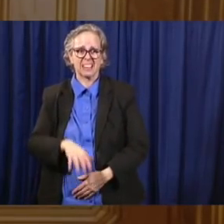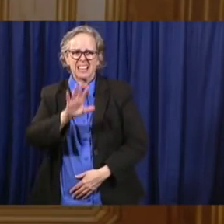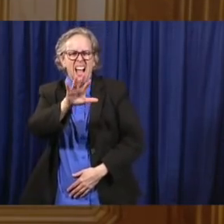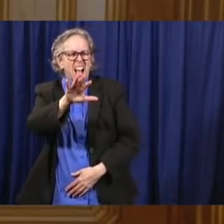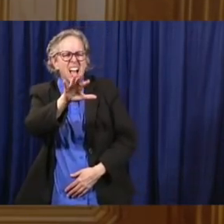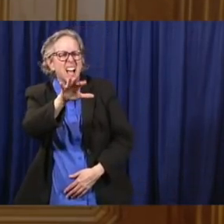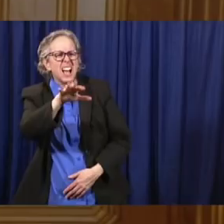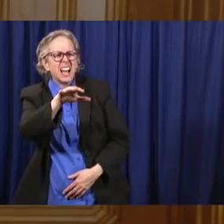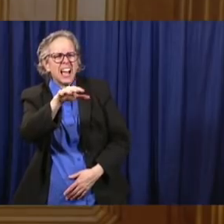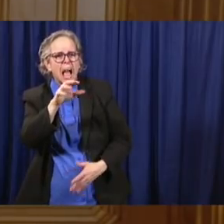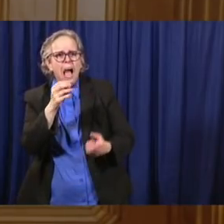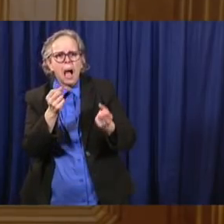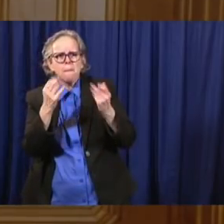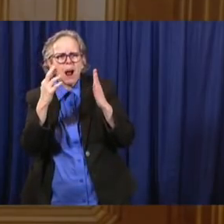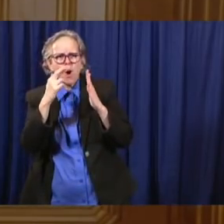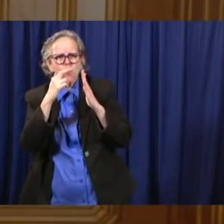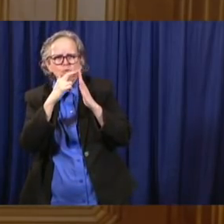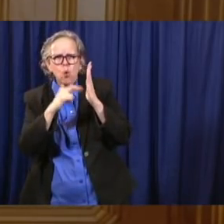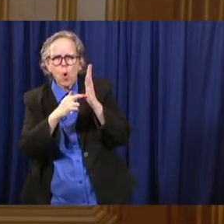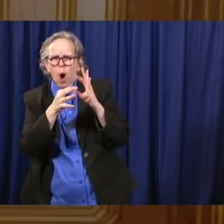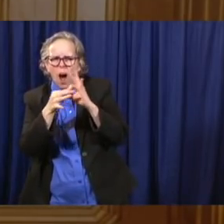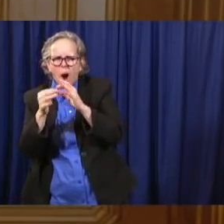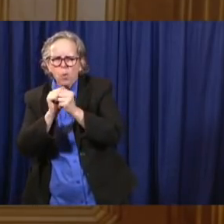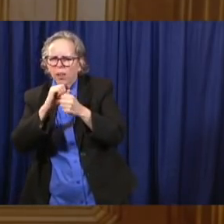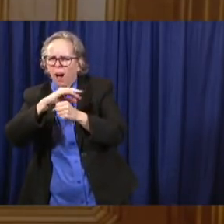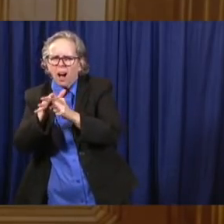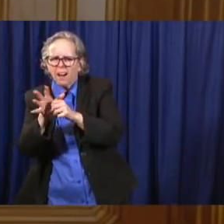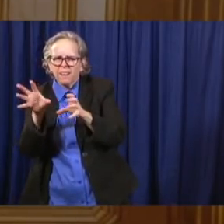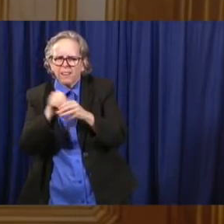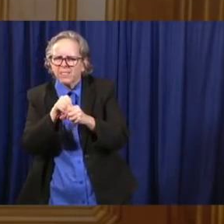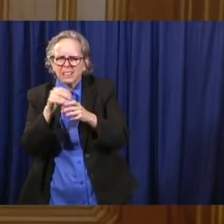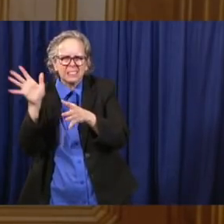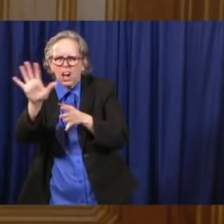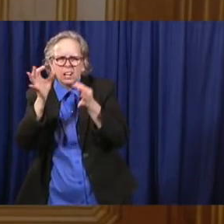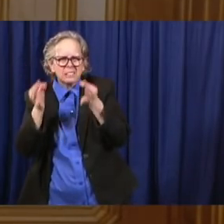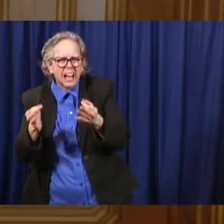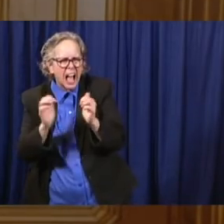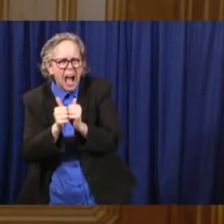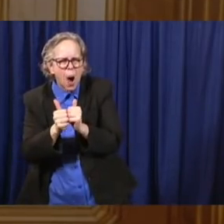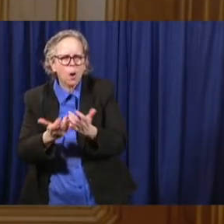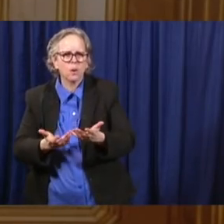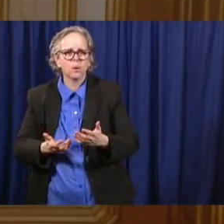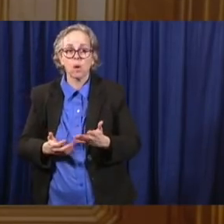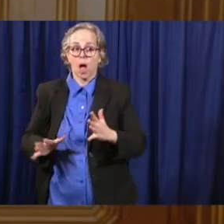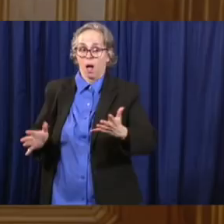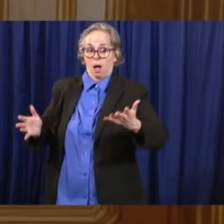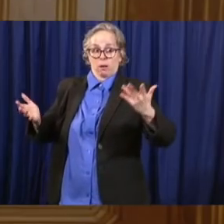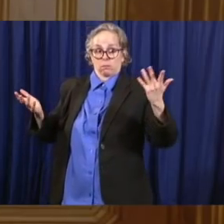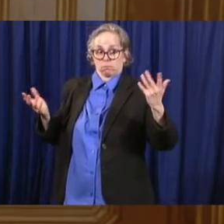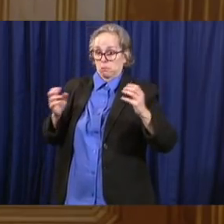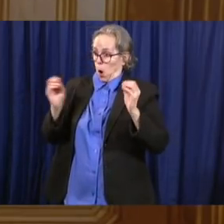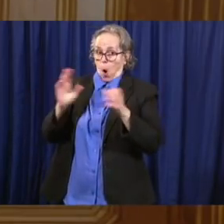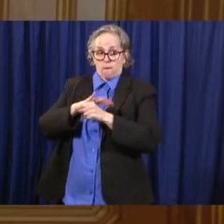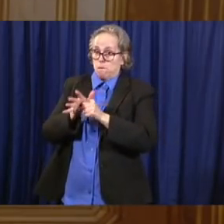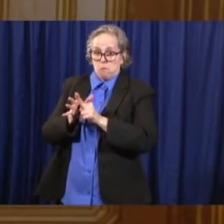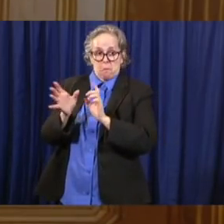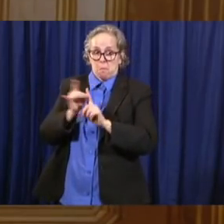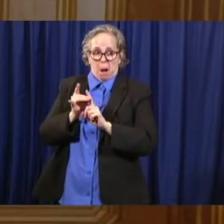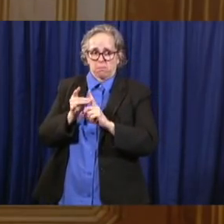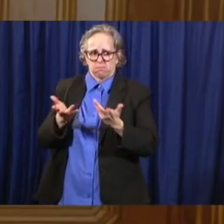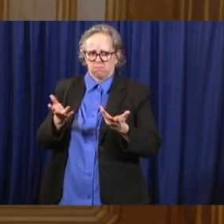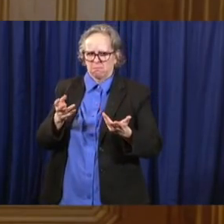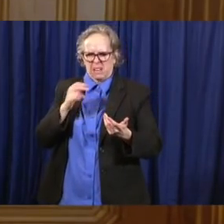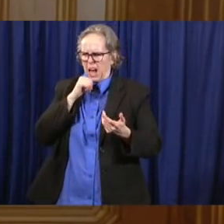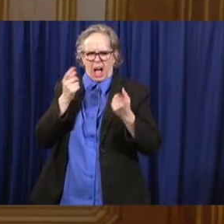the predominant factor? Well, I don't think we would, we wouldn't have done this without the coronavirus, frankly. I mean, I don't think